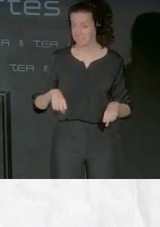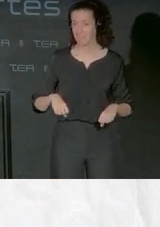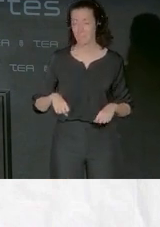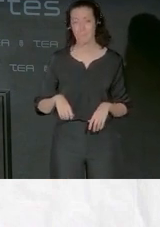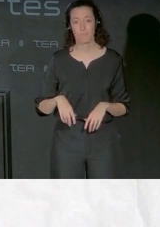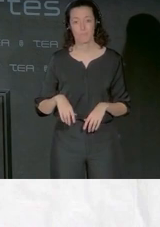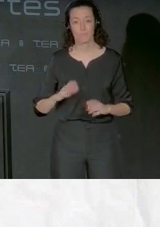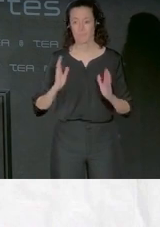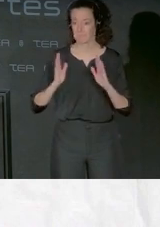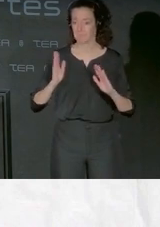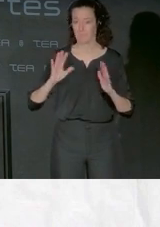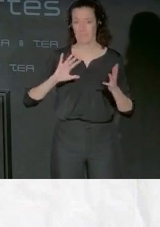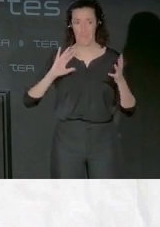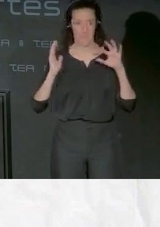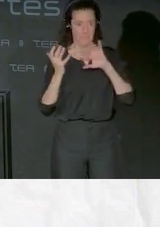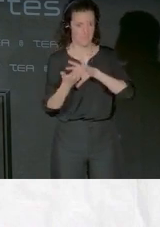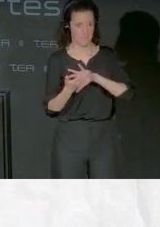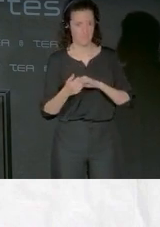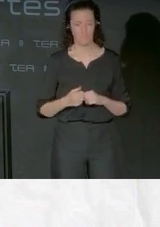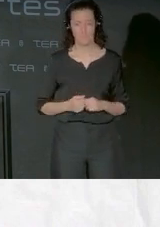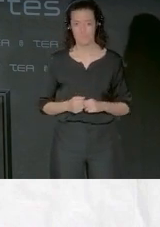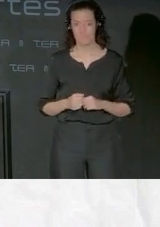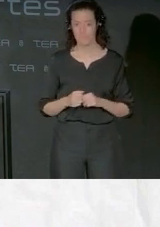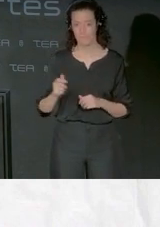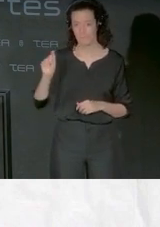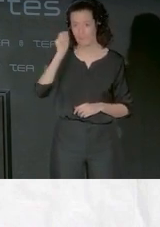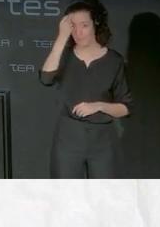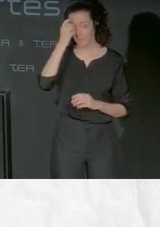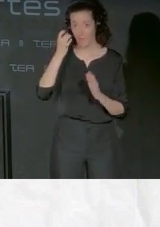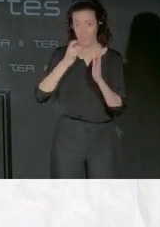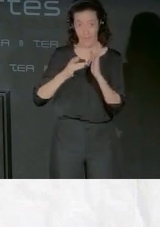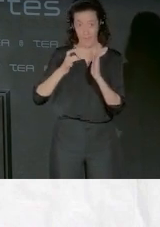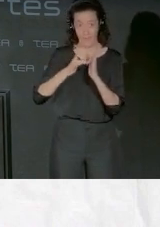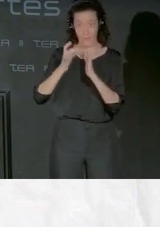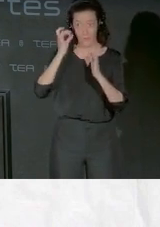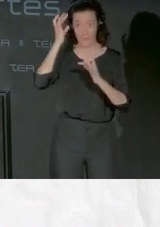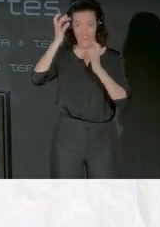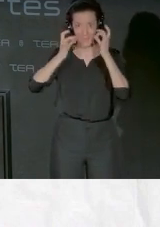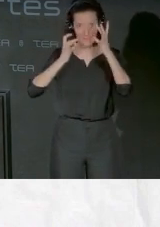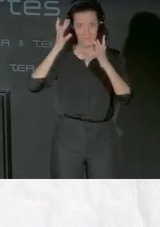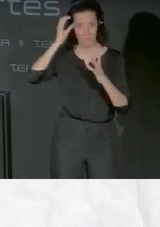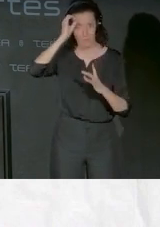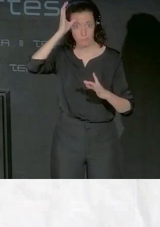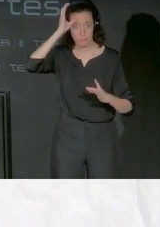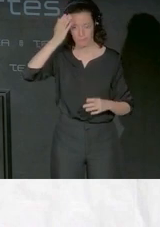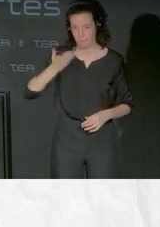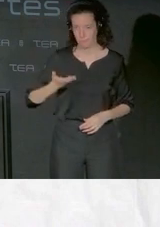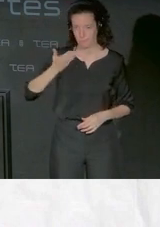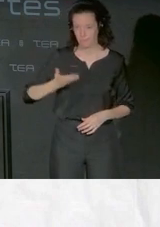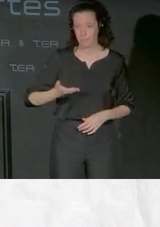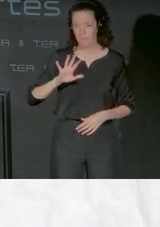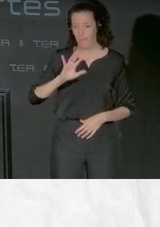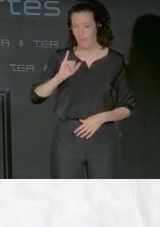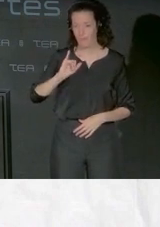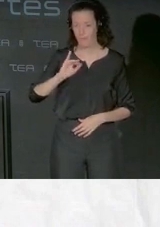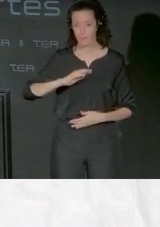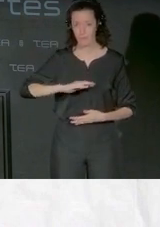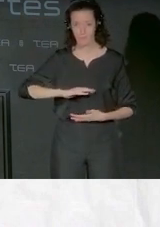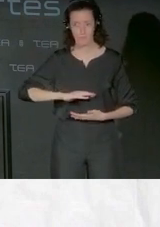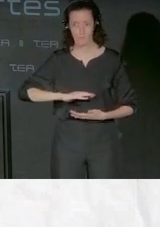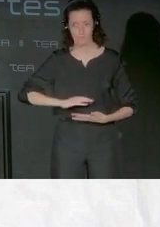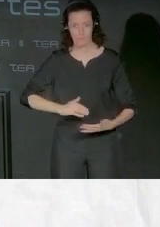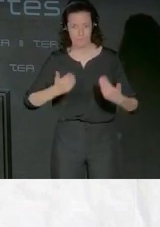creative talent is at the heart, but there are new skills and new combinations of skills that are needed.